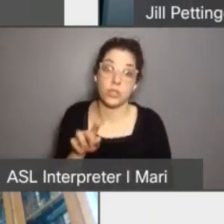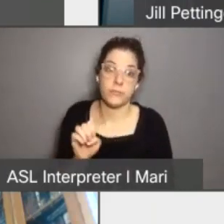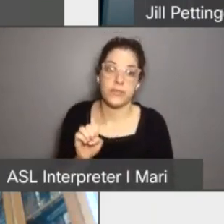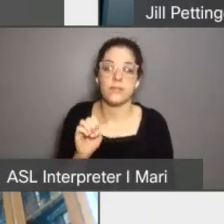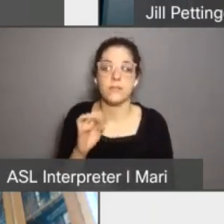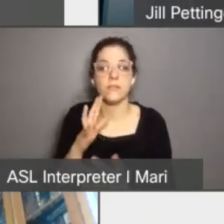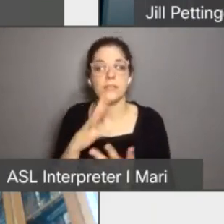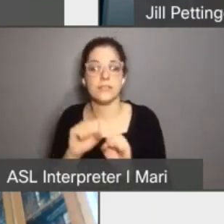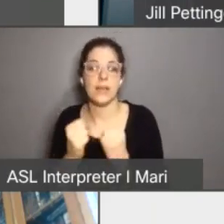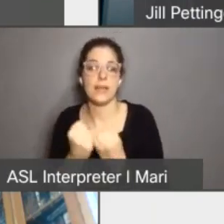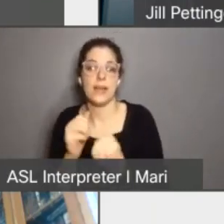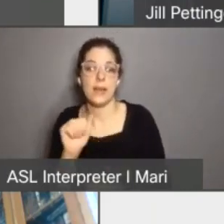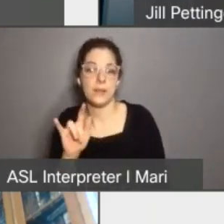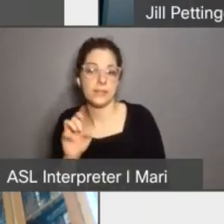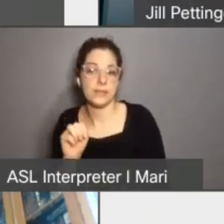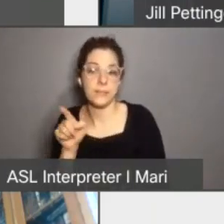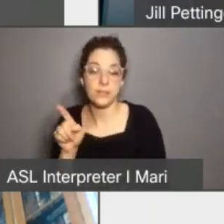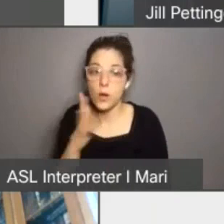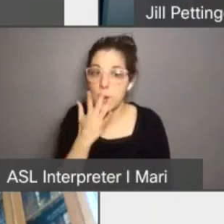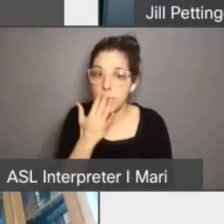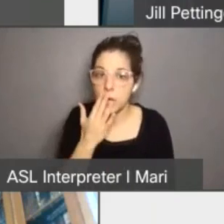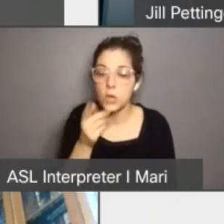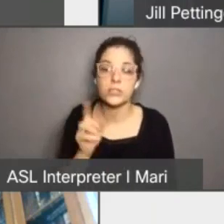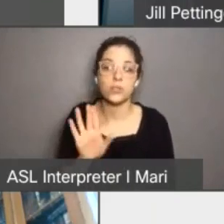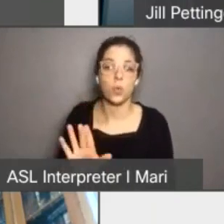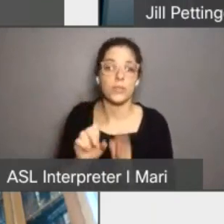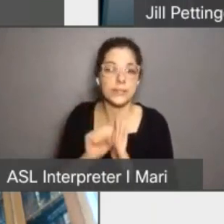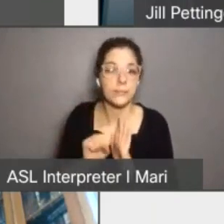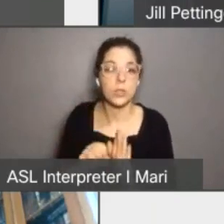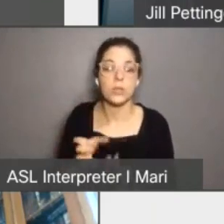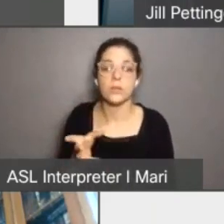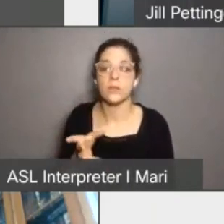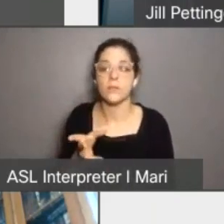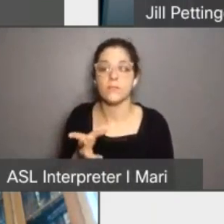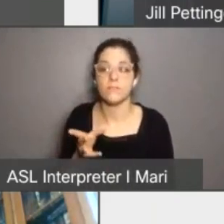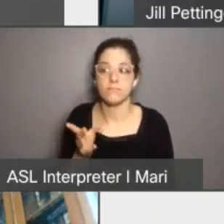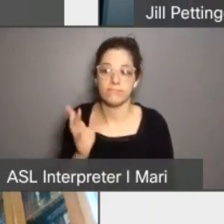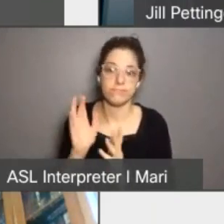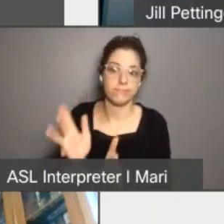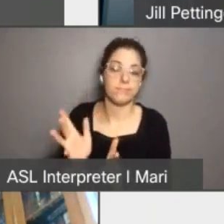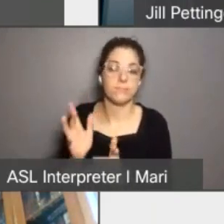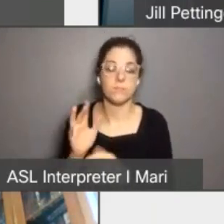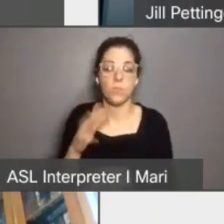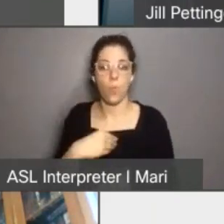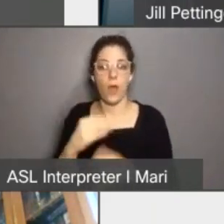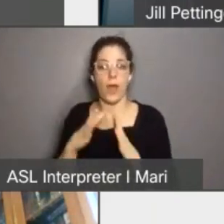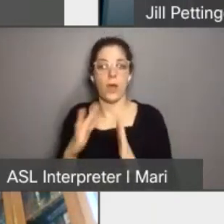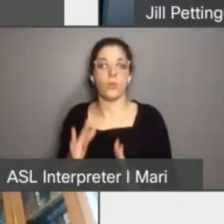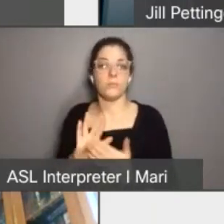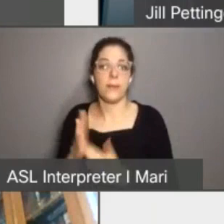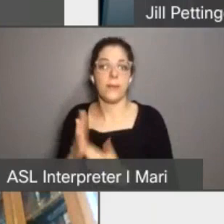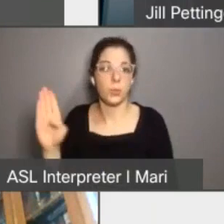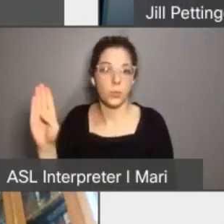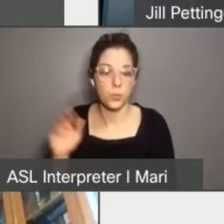ableism, where there's like, okay, this is your color, this is your symbol, take it and leave it. The White House, what does it turn blue?